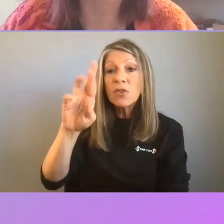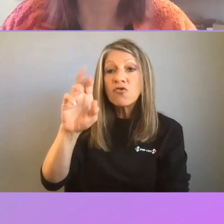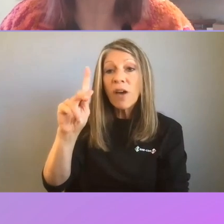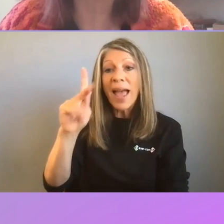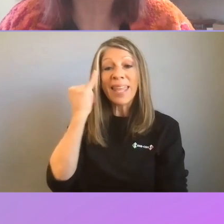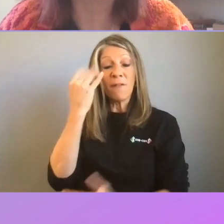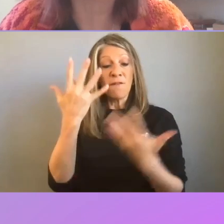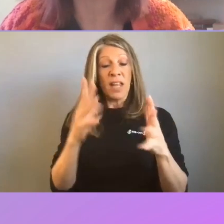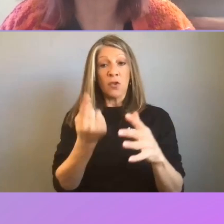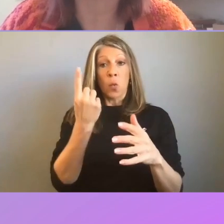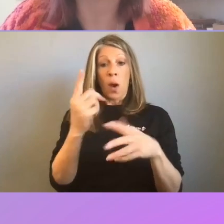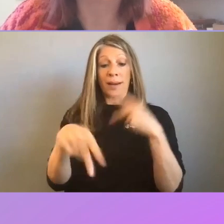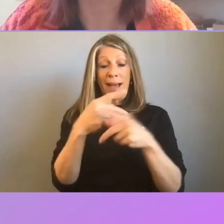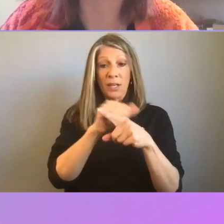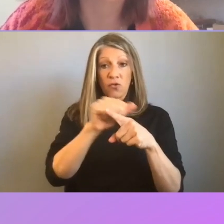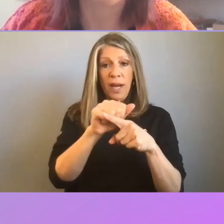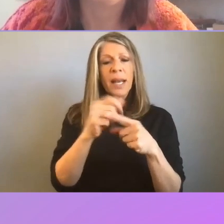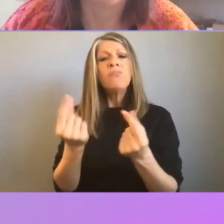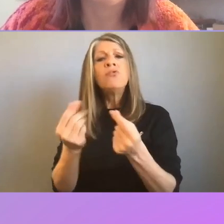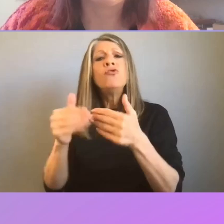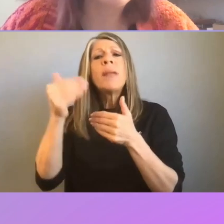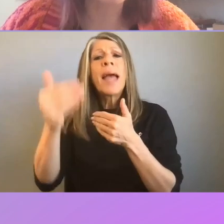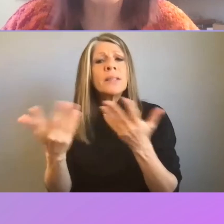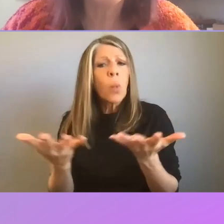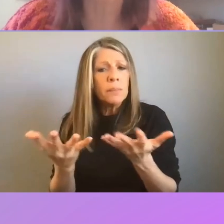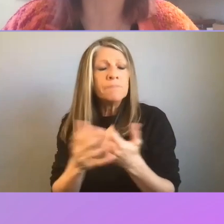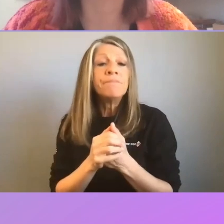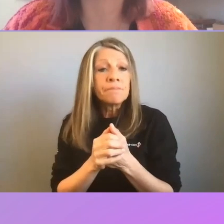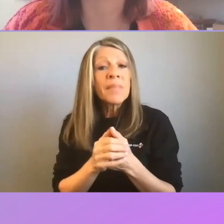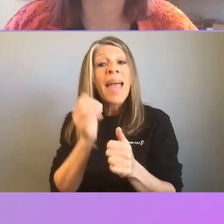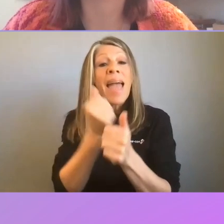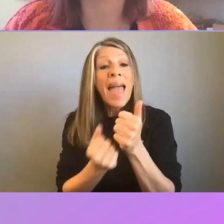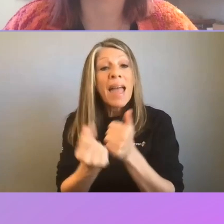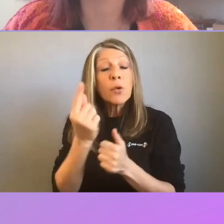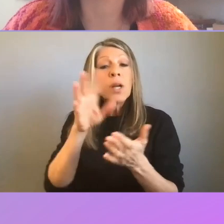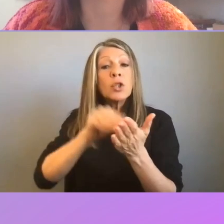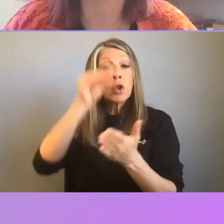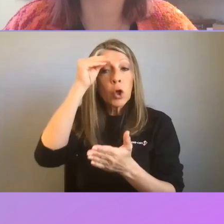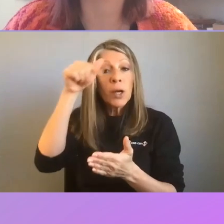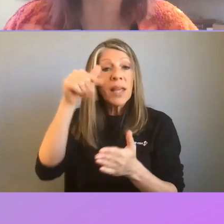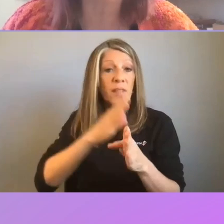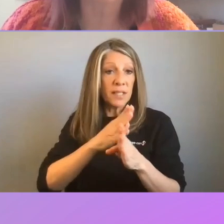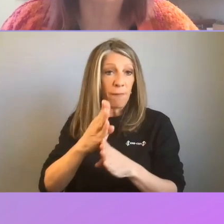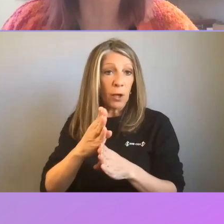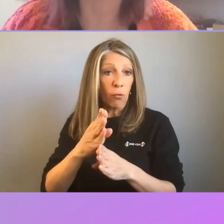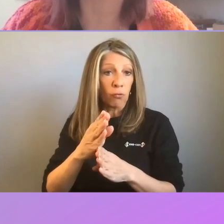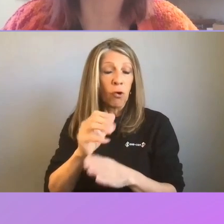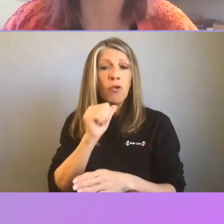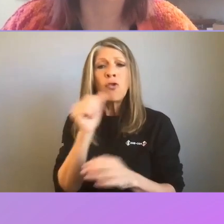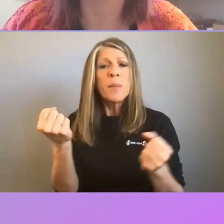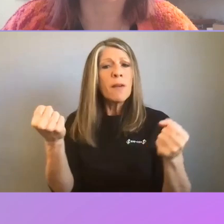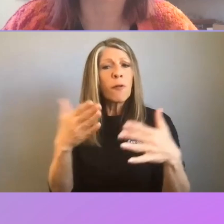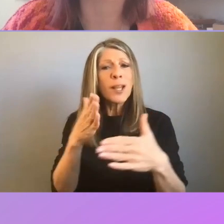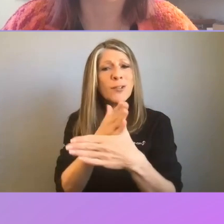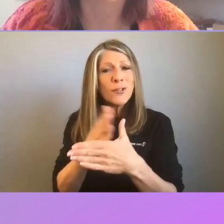kind of training, what should they be looking to learn next? And everyone is learning in this field, so don't be afraid to share